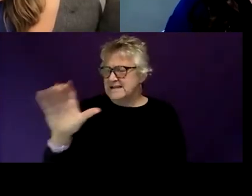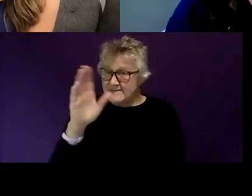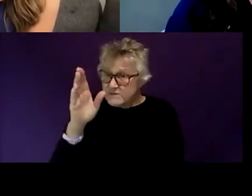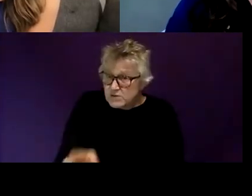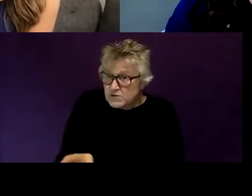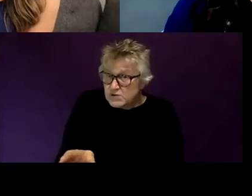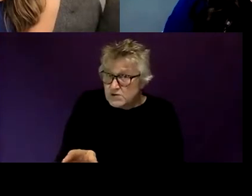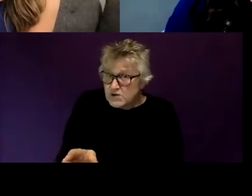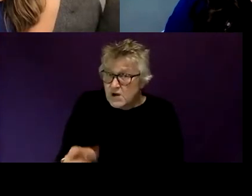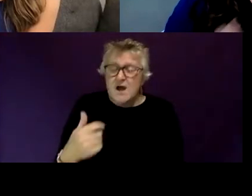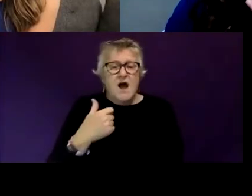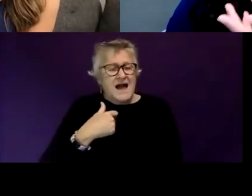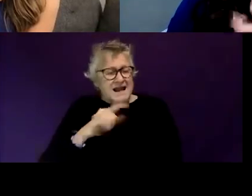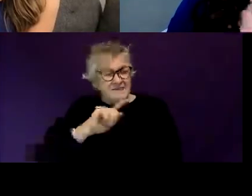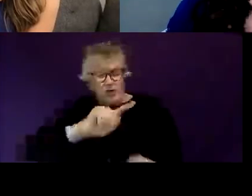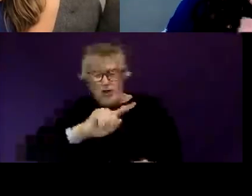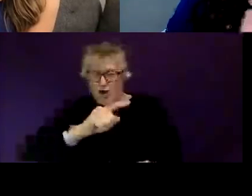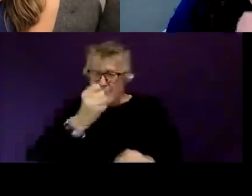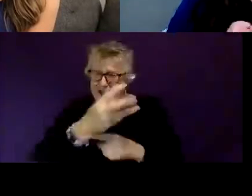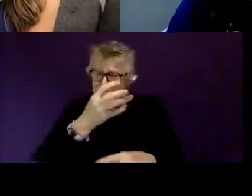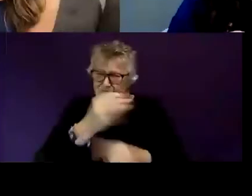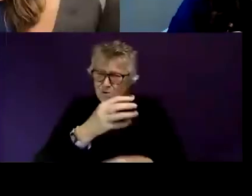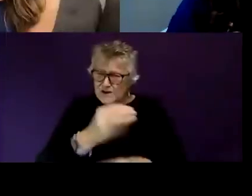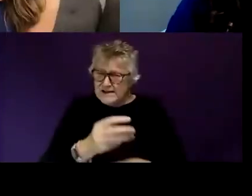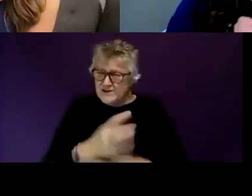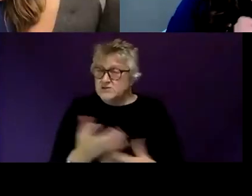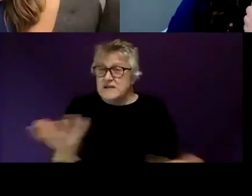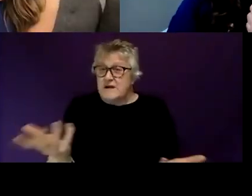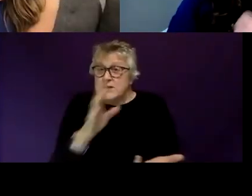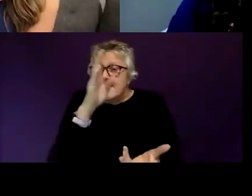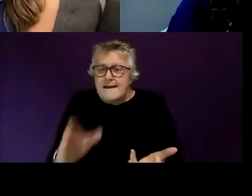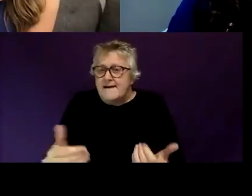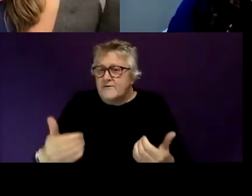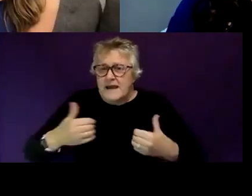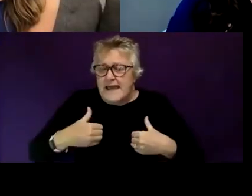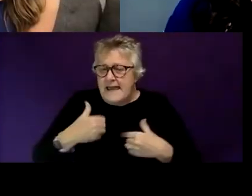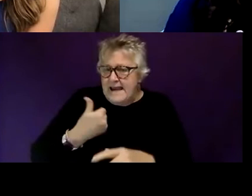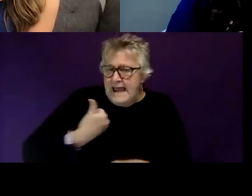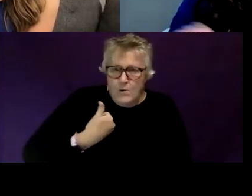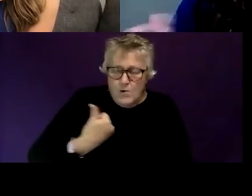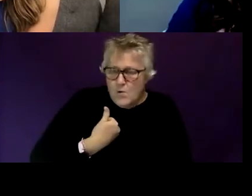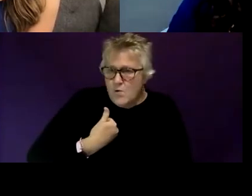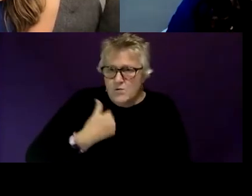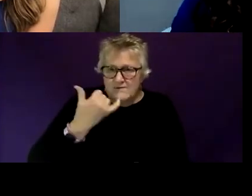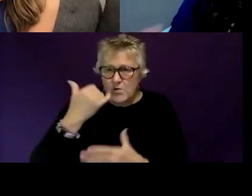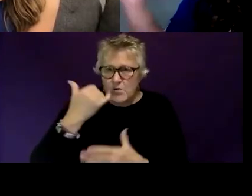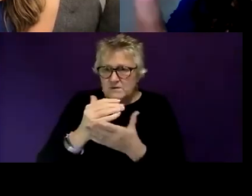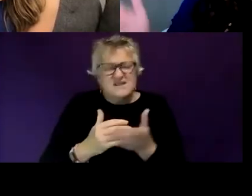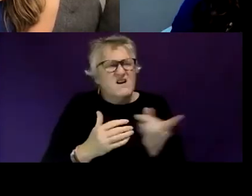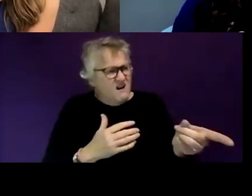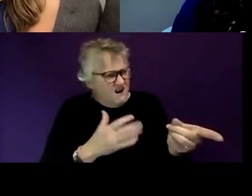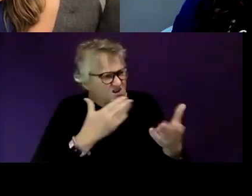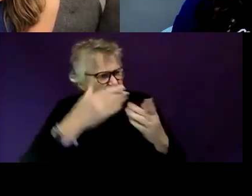4 years, and we never had our own data list. That's a good point. Absolutely, yes. Yeah. So to have it this